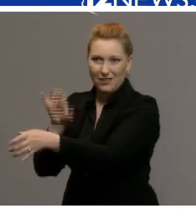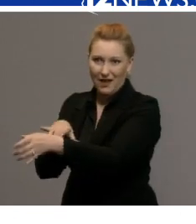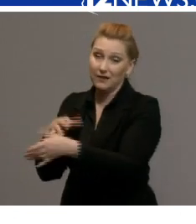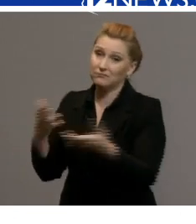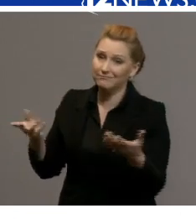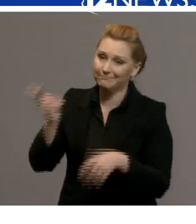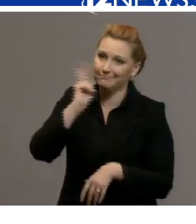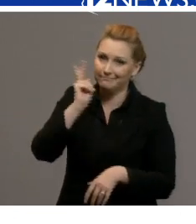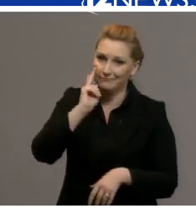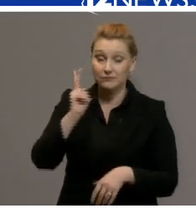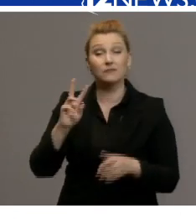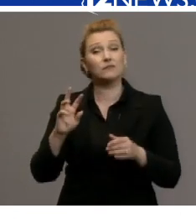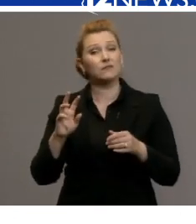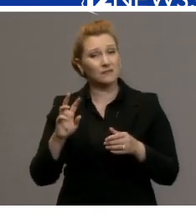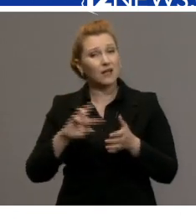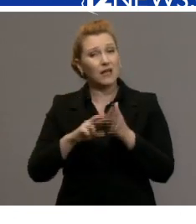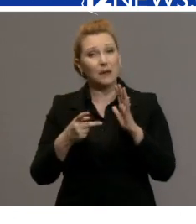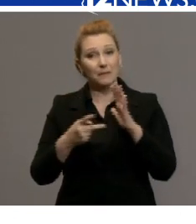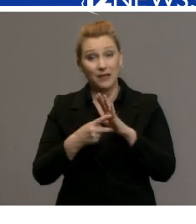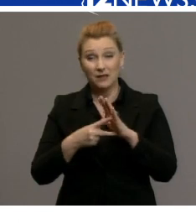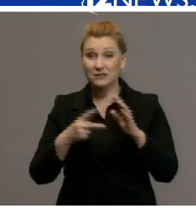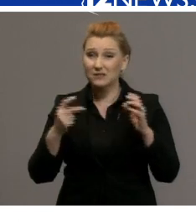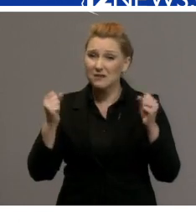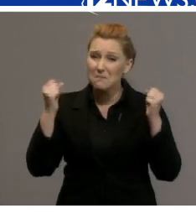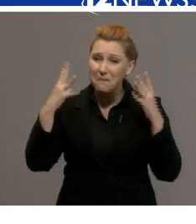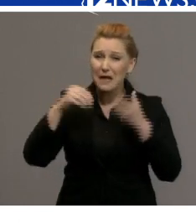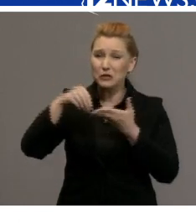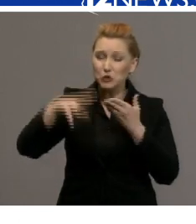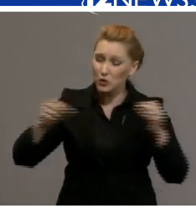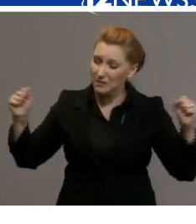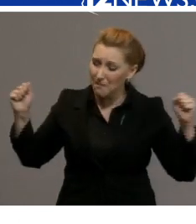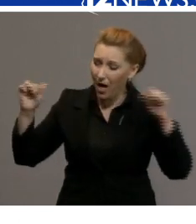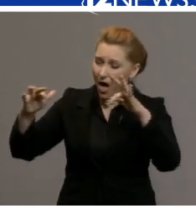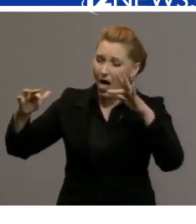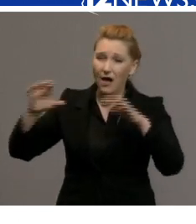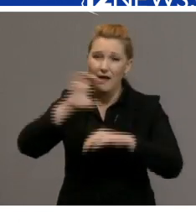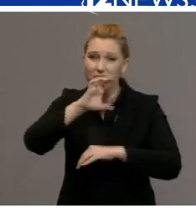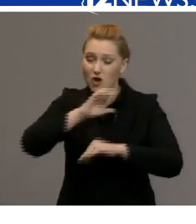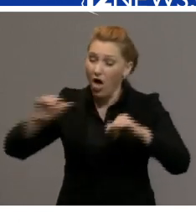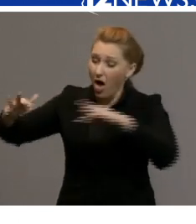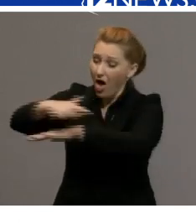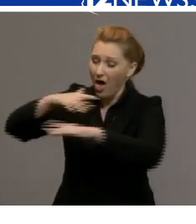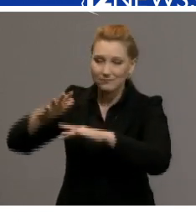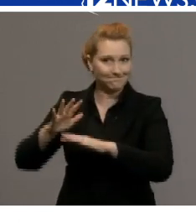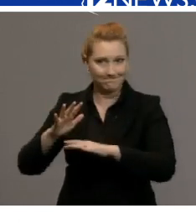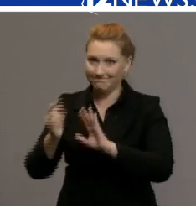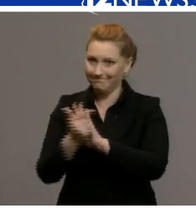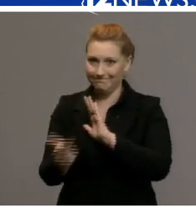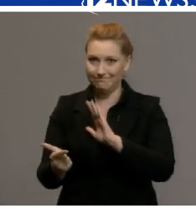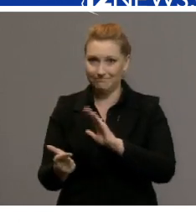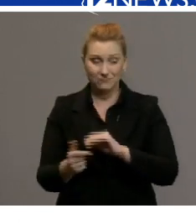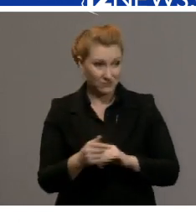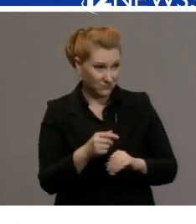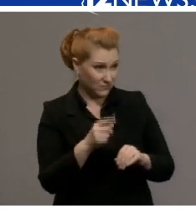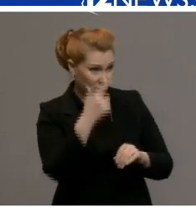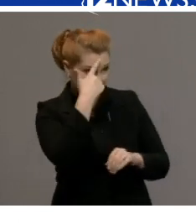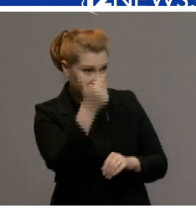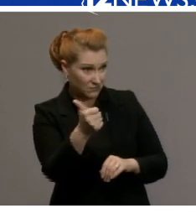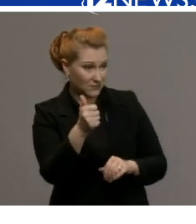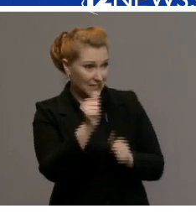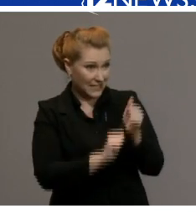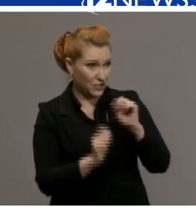less mixing between classrooms. Is that going to be district by district decision? Yeah, that'll be district by district and circumstance